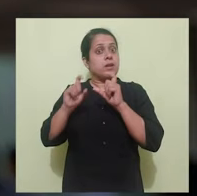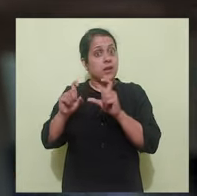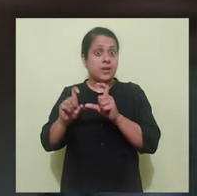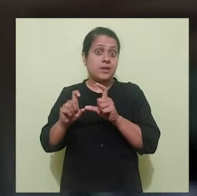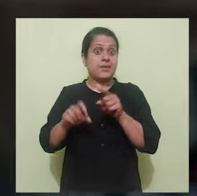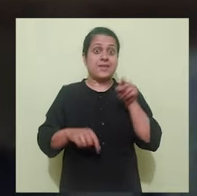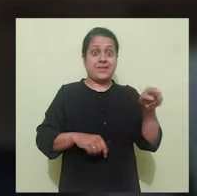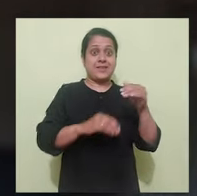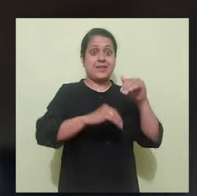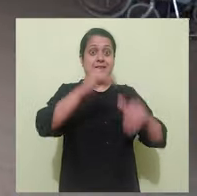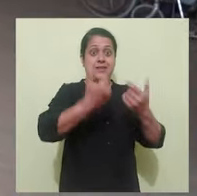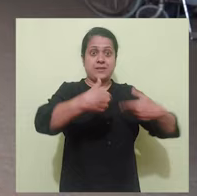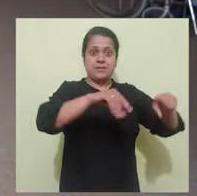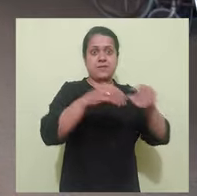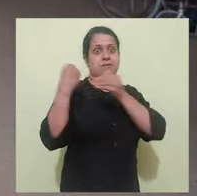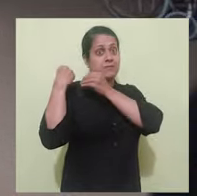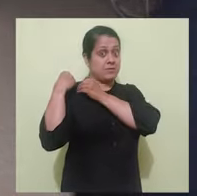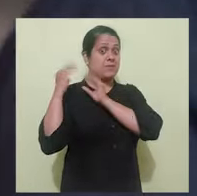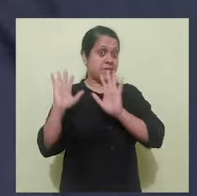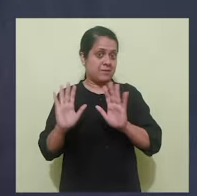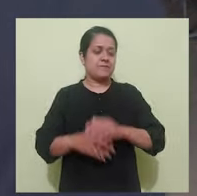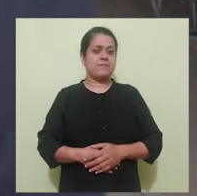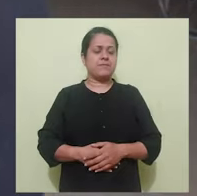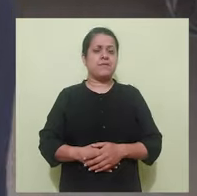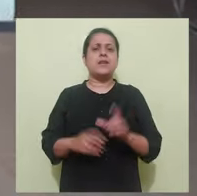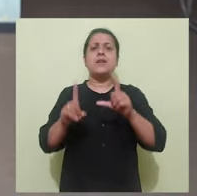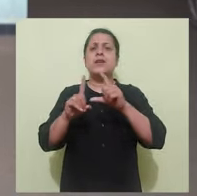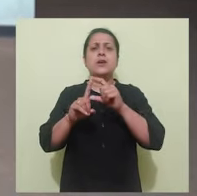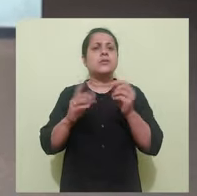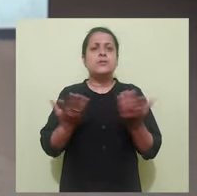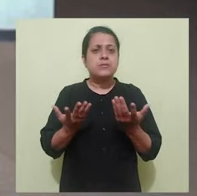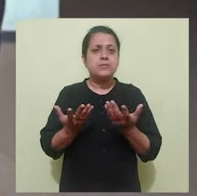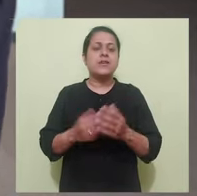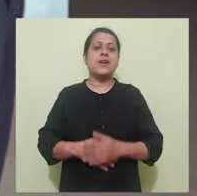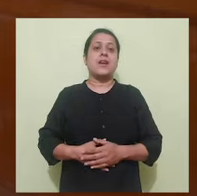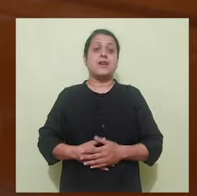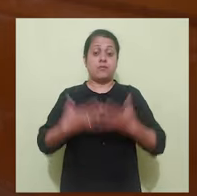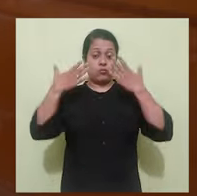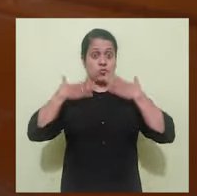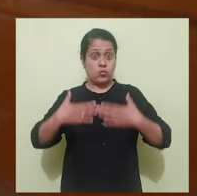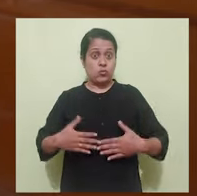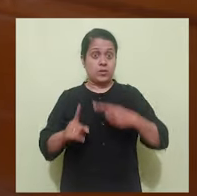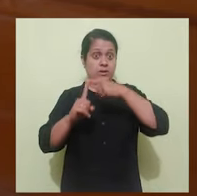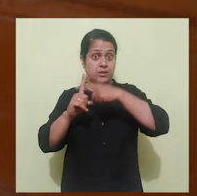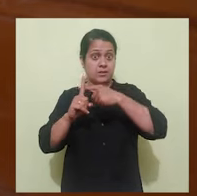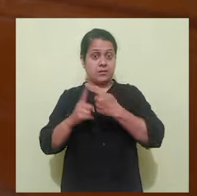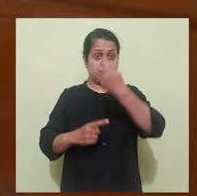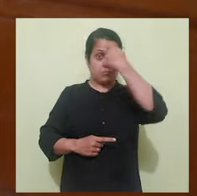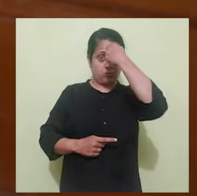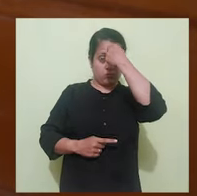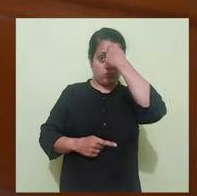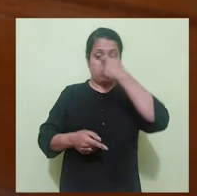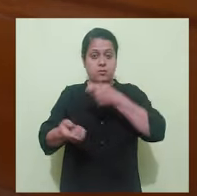The authorities will ensure a COVID-safe election. Temperature checks, hand